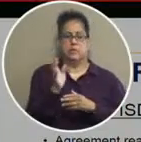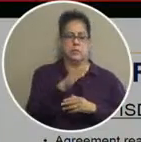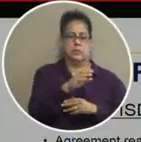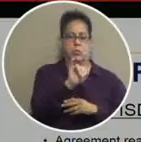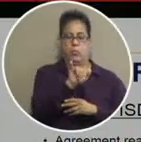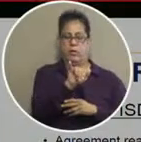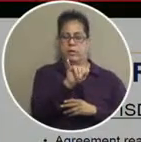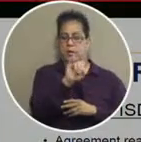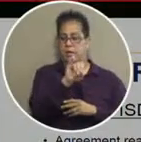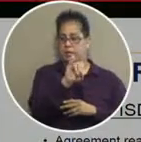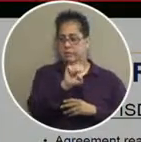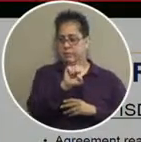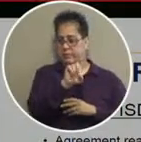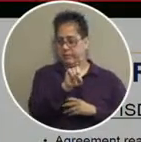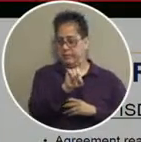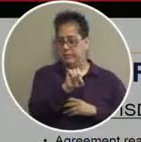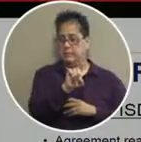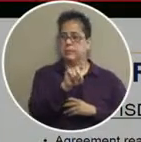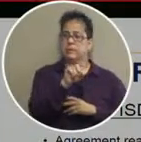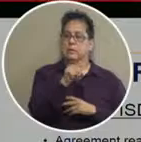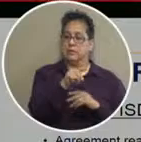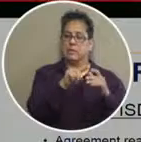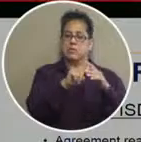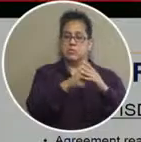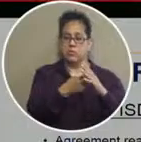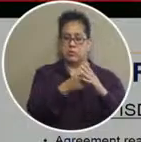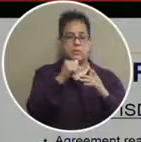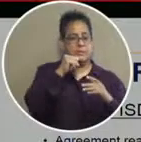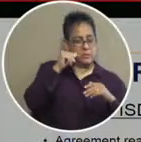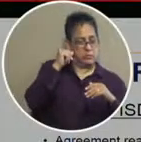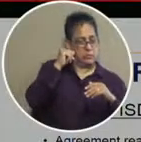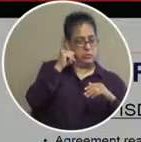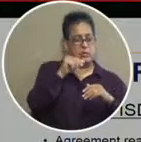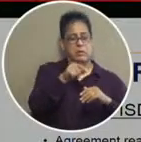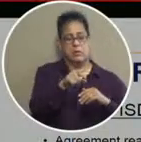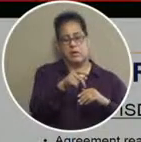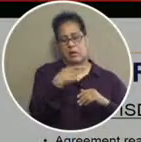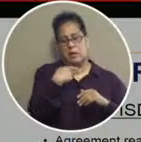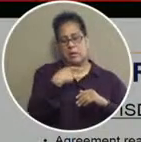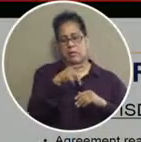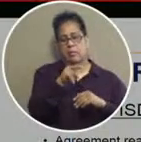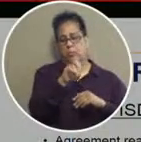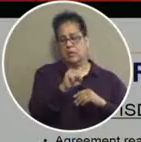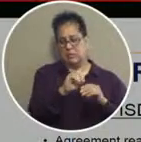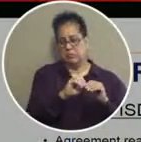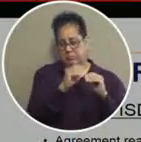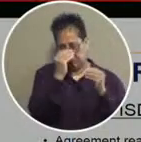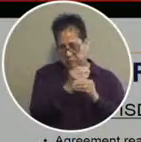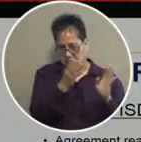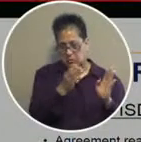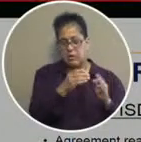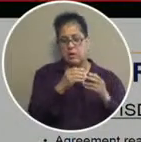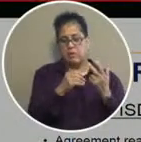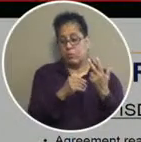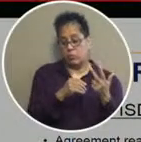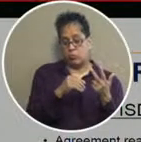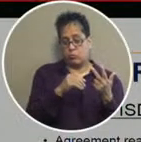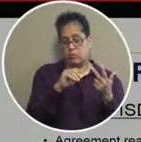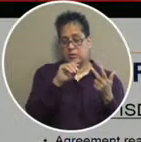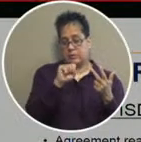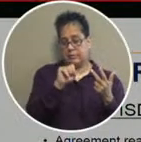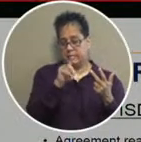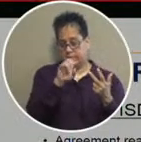YISD has set up, beginning from yesterday. There was a press release that went out. They now have 3 sites